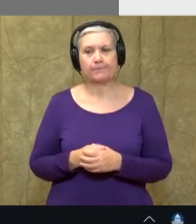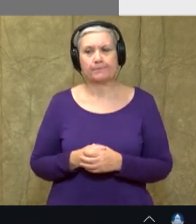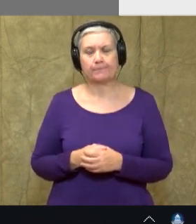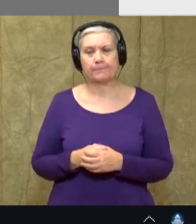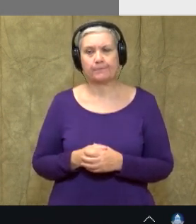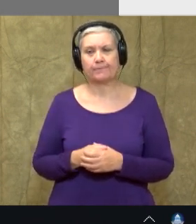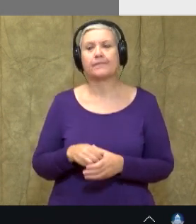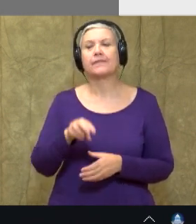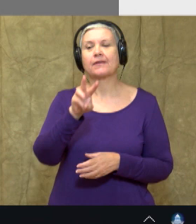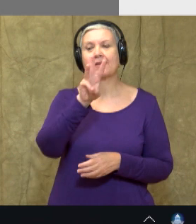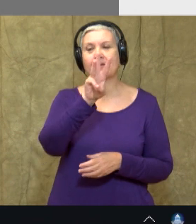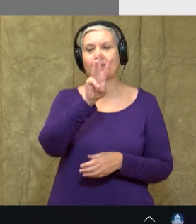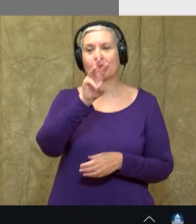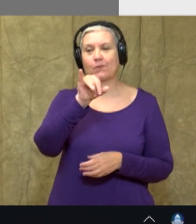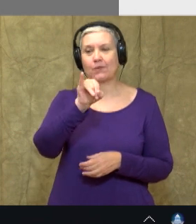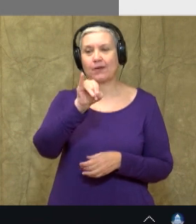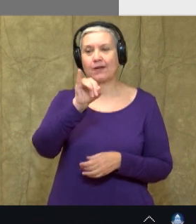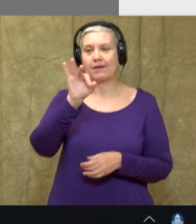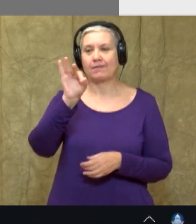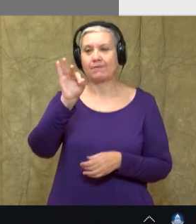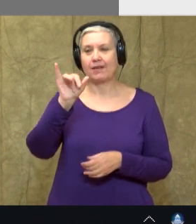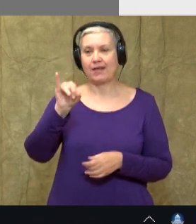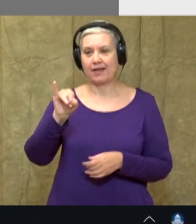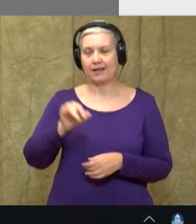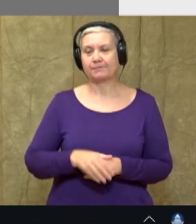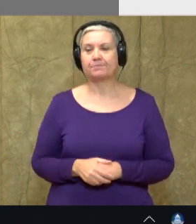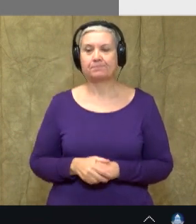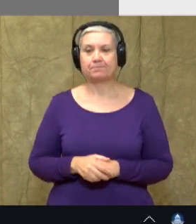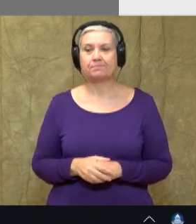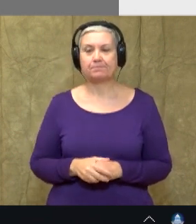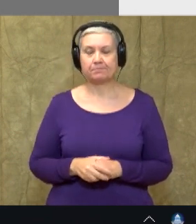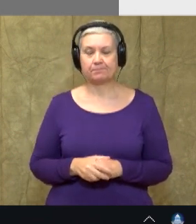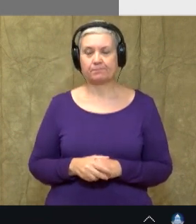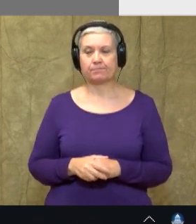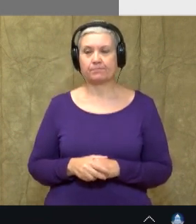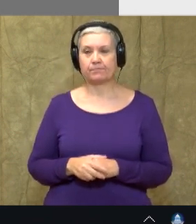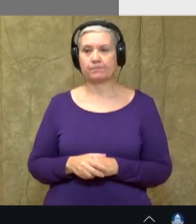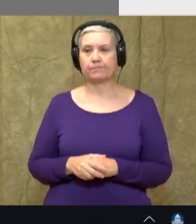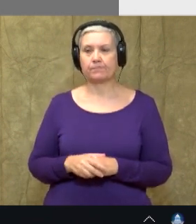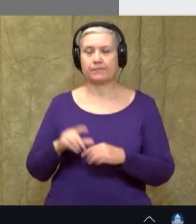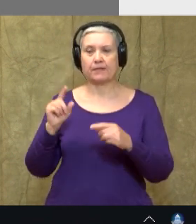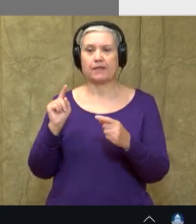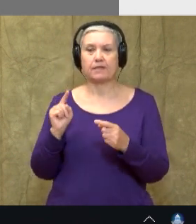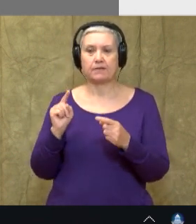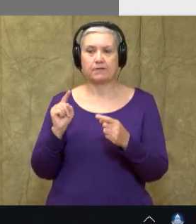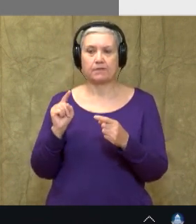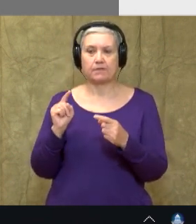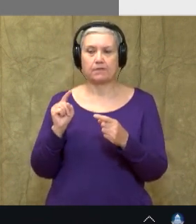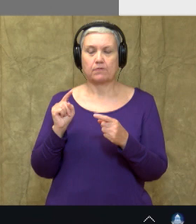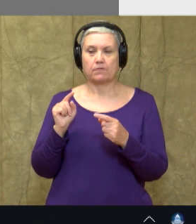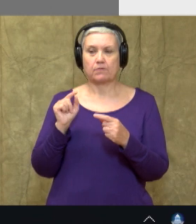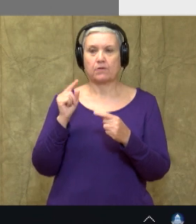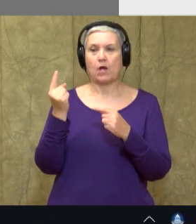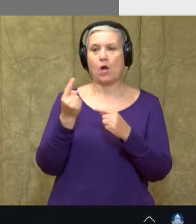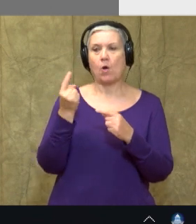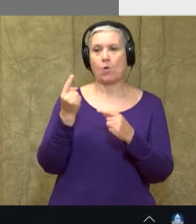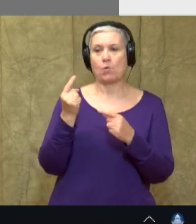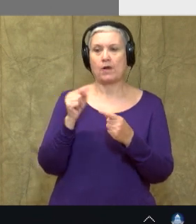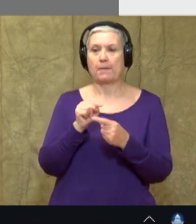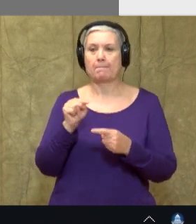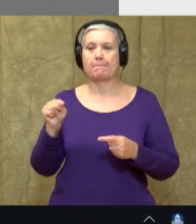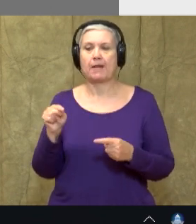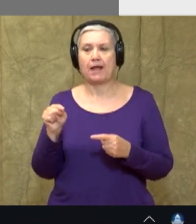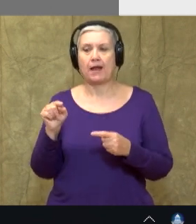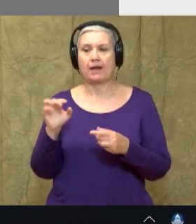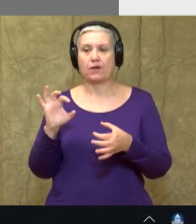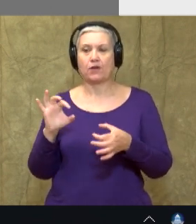I think we call that Wi-Fi. Wi-Fi, that's Okay. it. So up until recently, only blank could connect to the